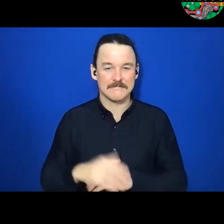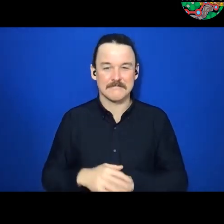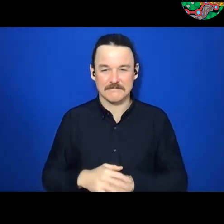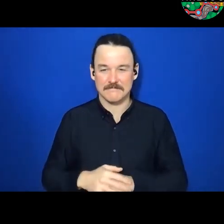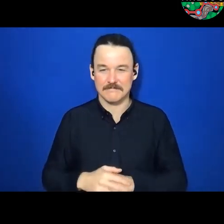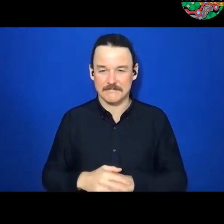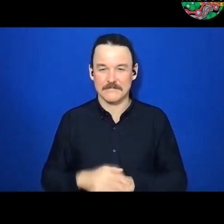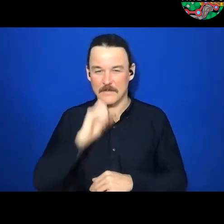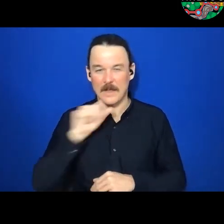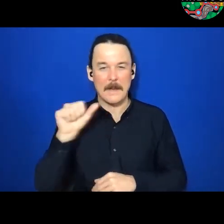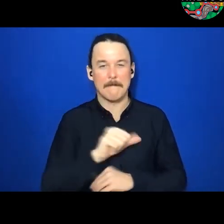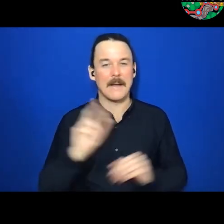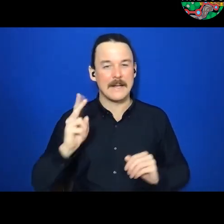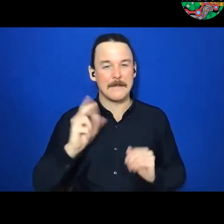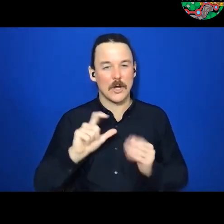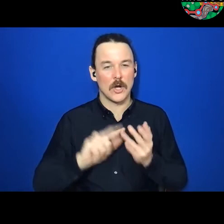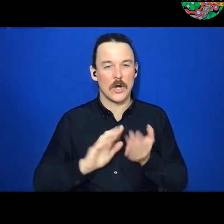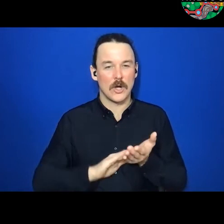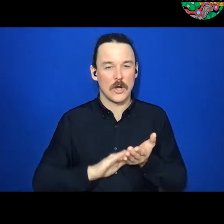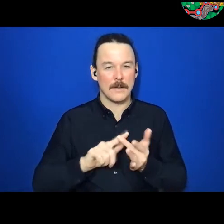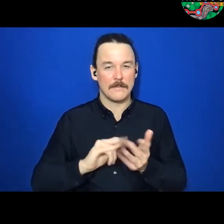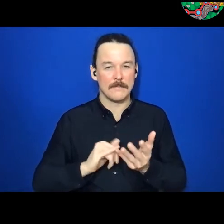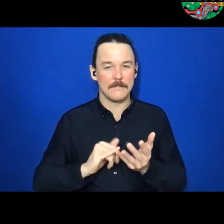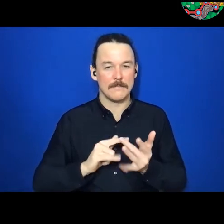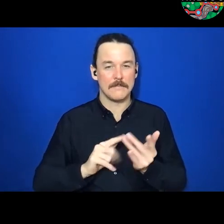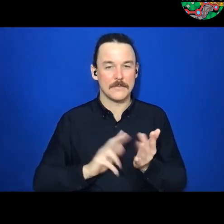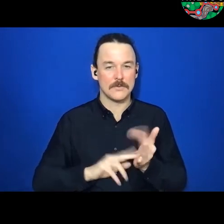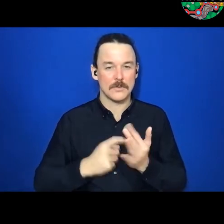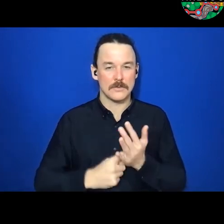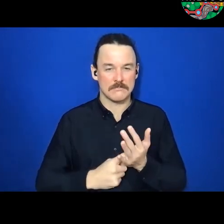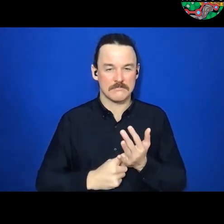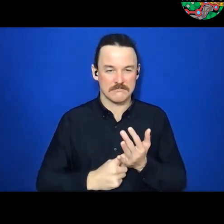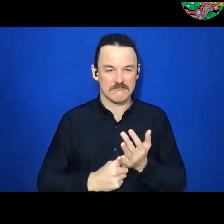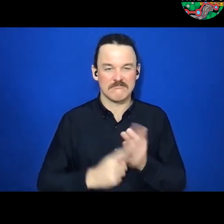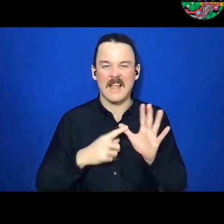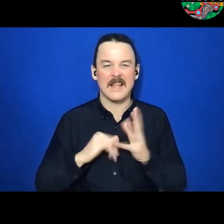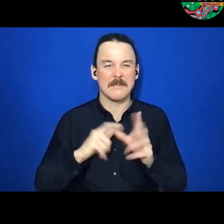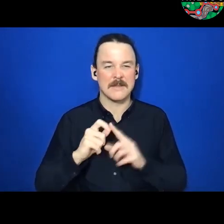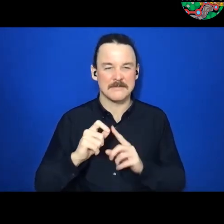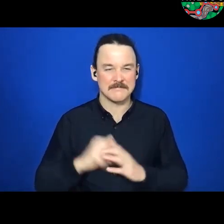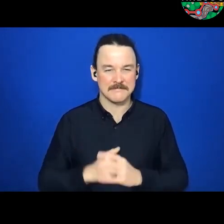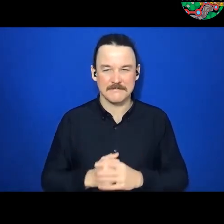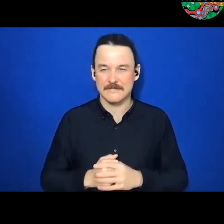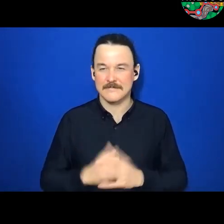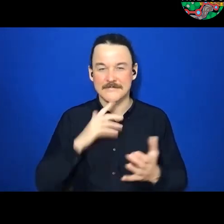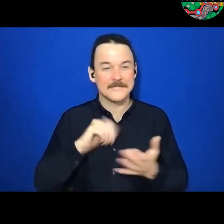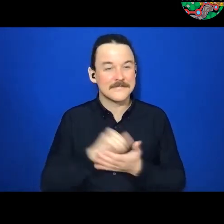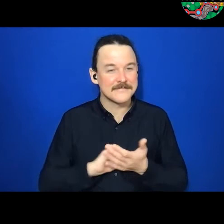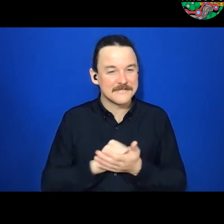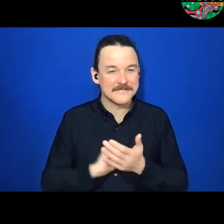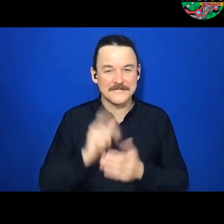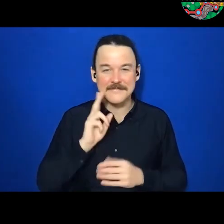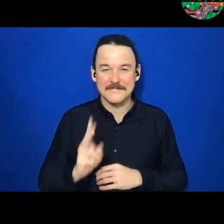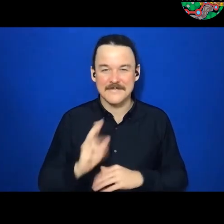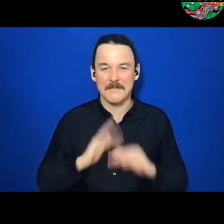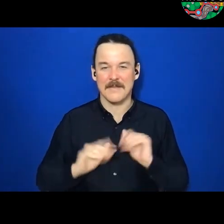Deputy Commissioner as soon as we can. Apologies again on that